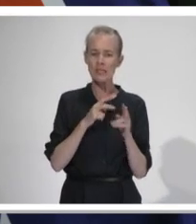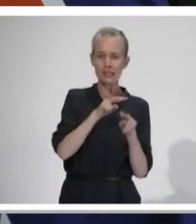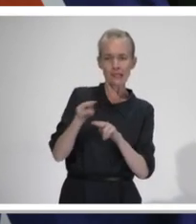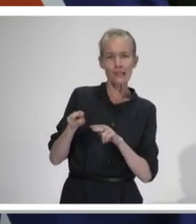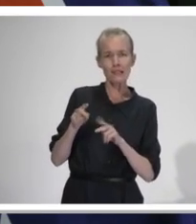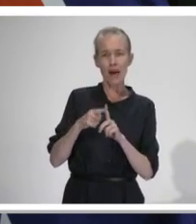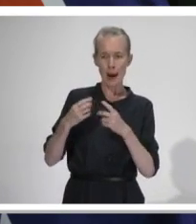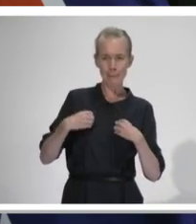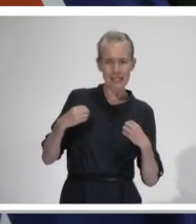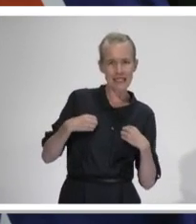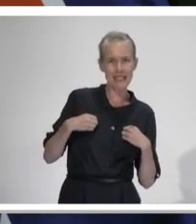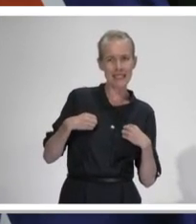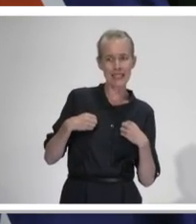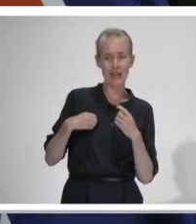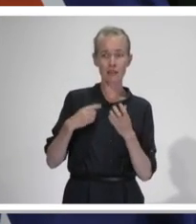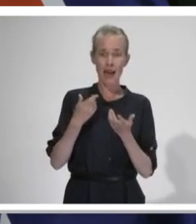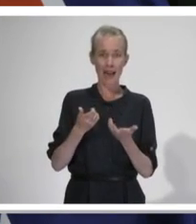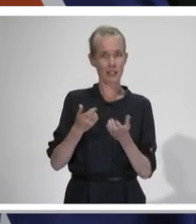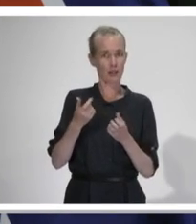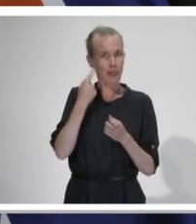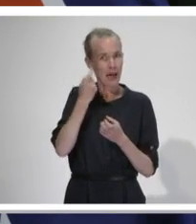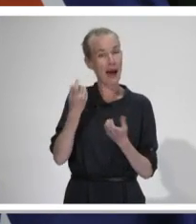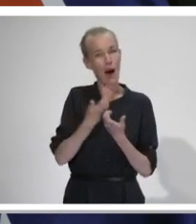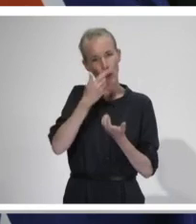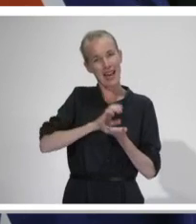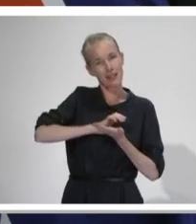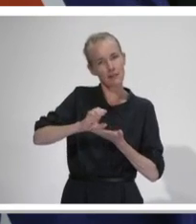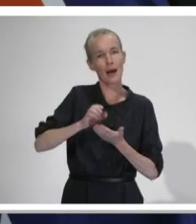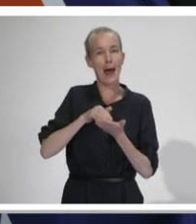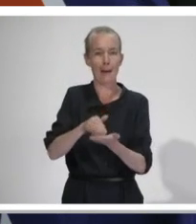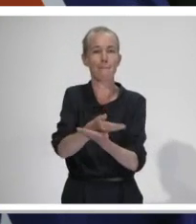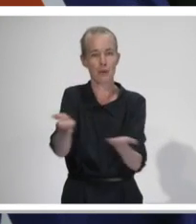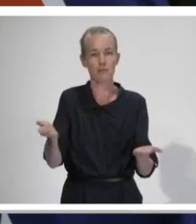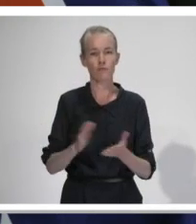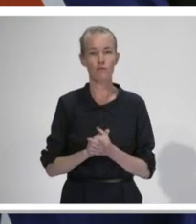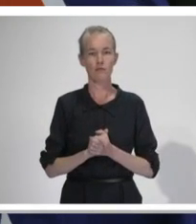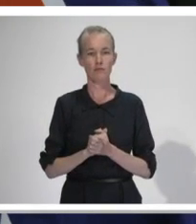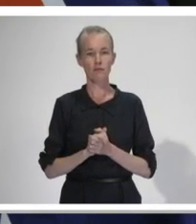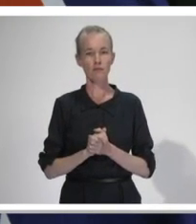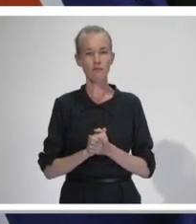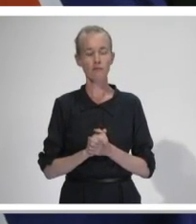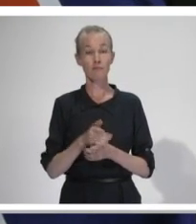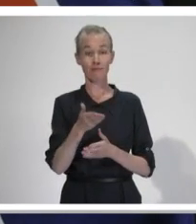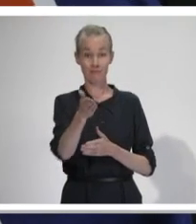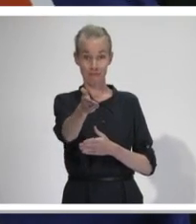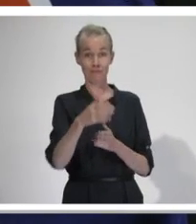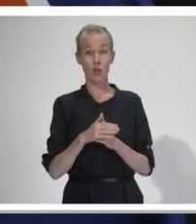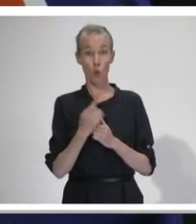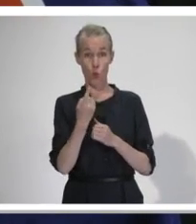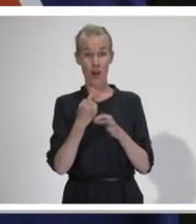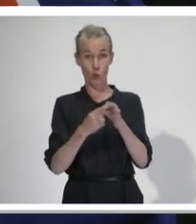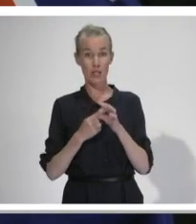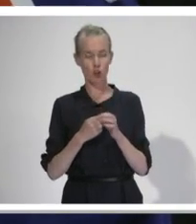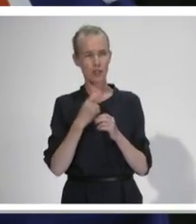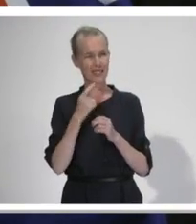look at that. Dr. McElnay, Wairarapa appears to be have 0 active cases right now, perhaps maybe the only